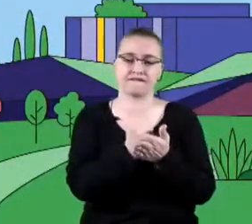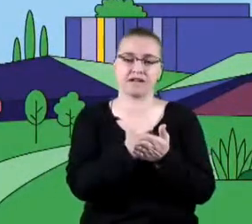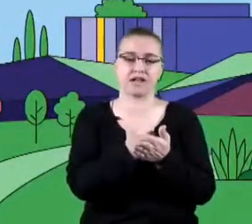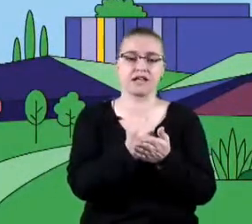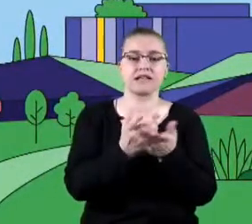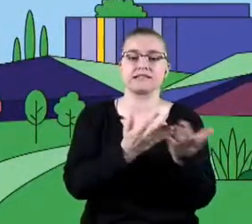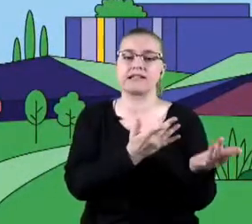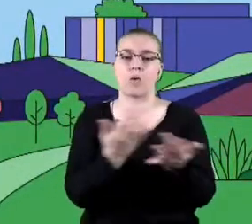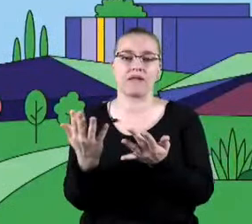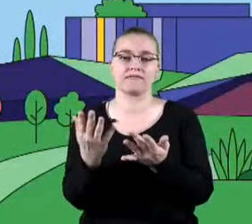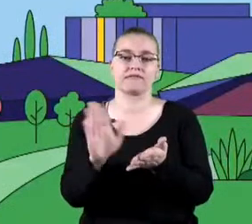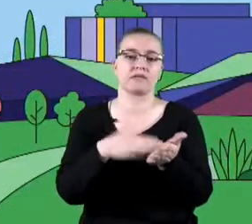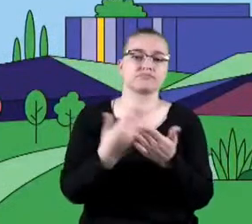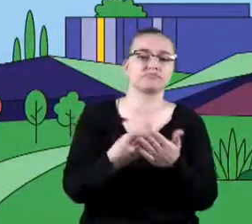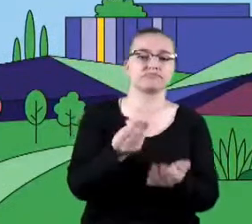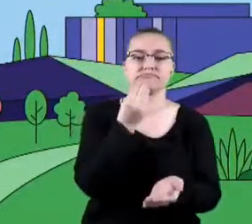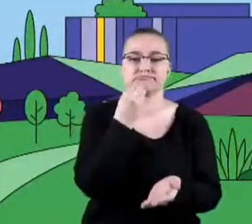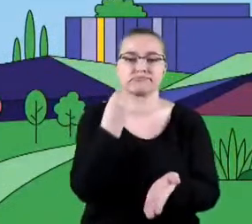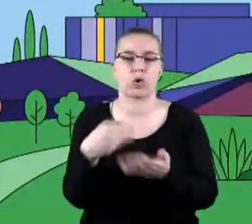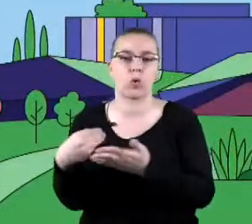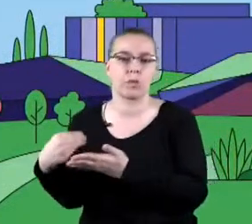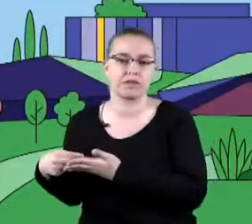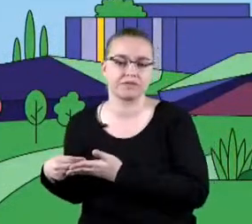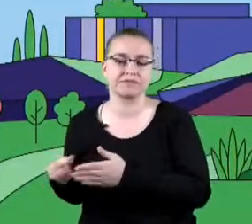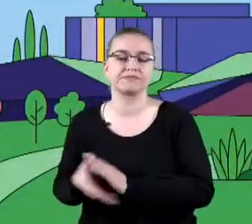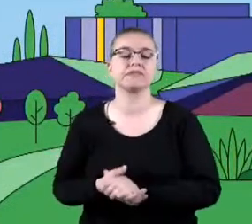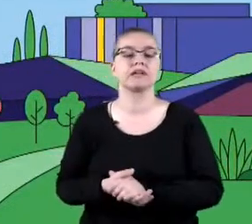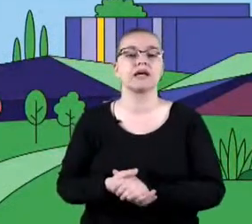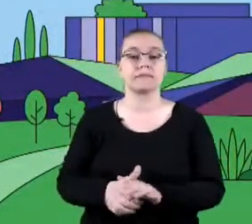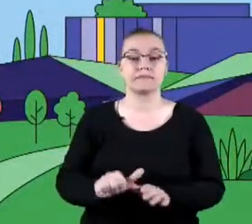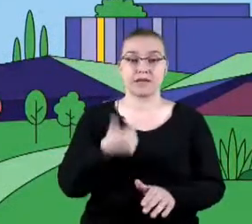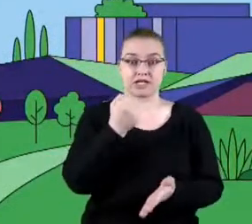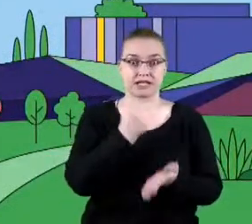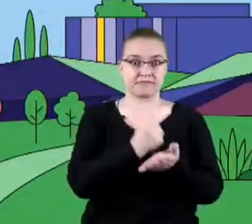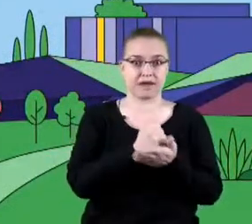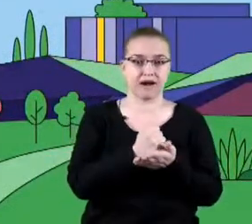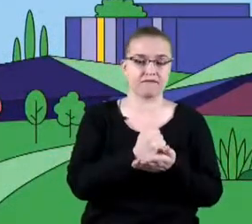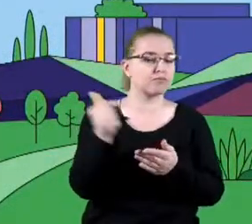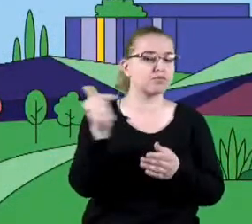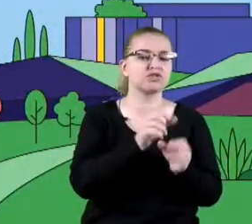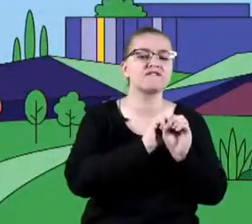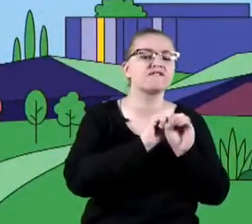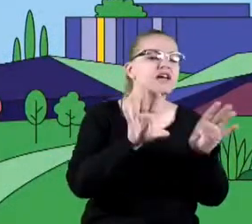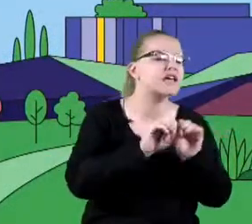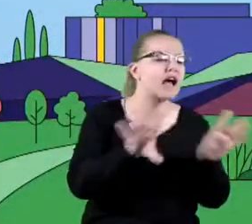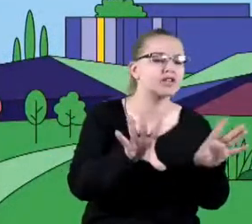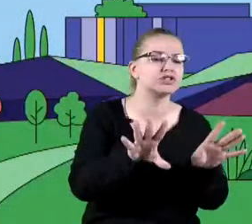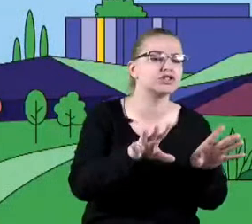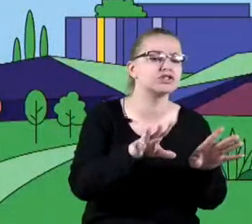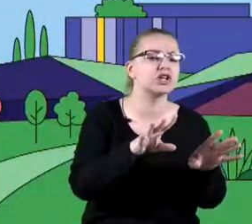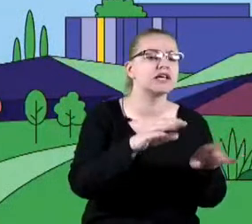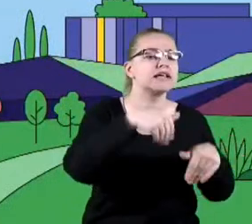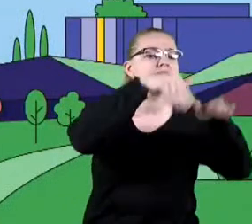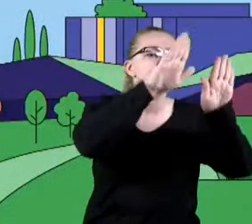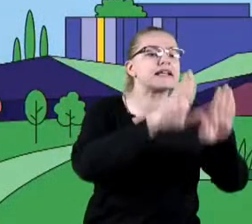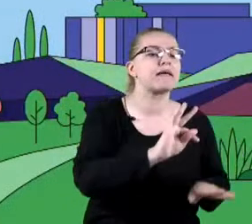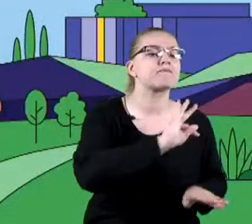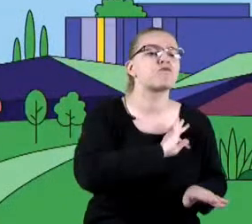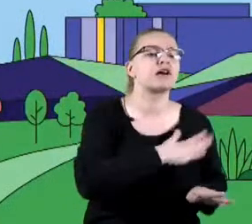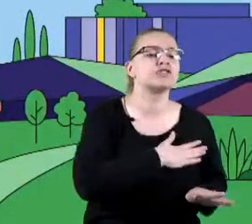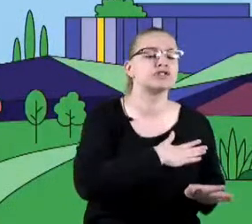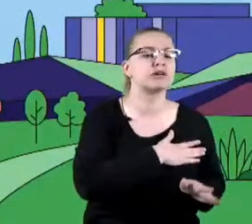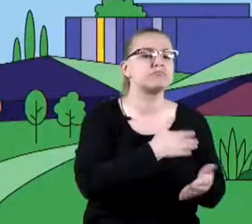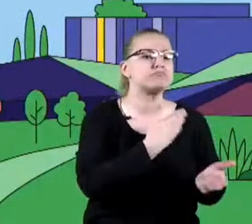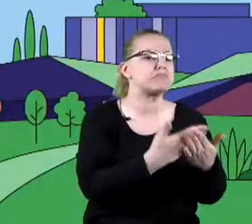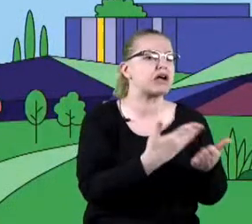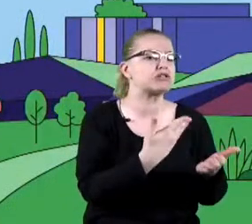to the owners of factories, owners of shops, as to why their activities cannot be open during this